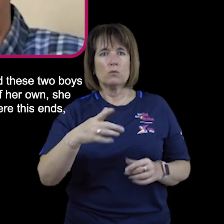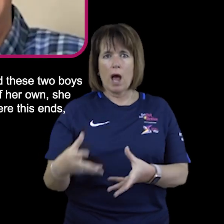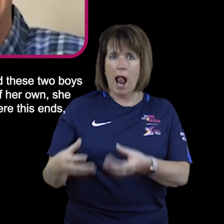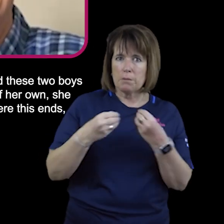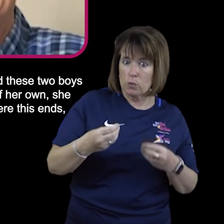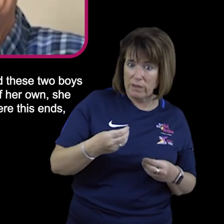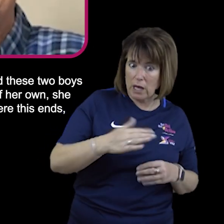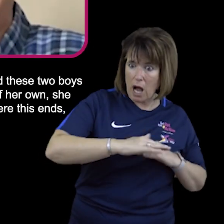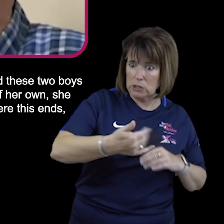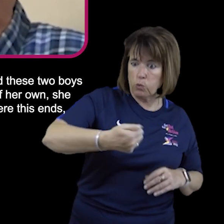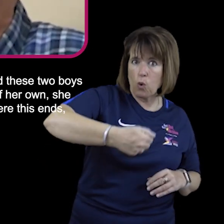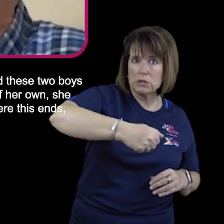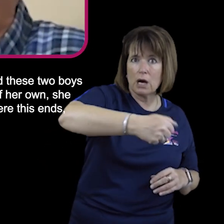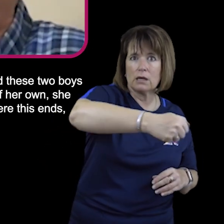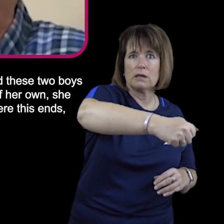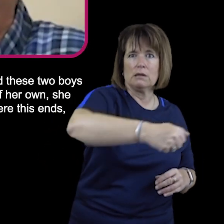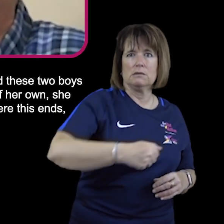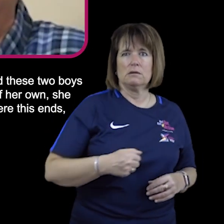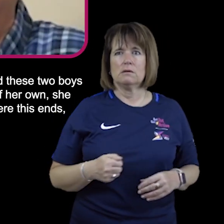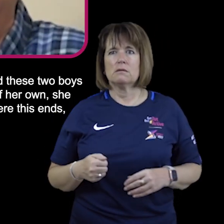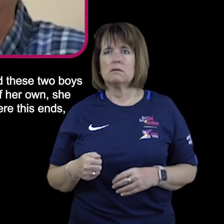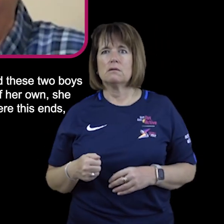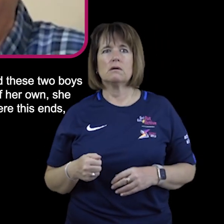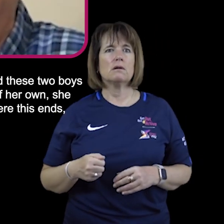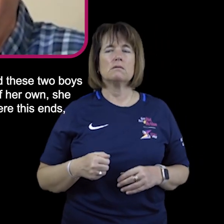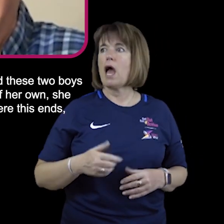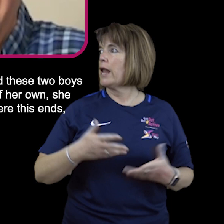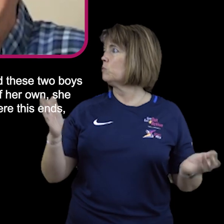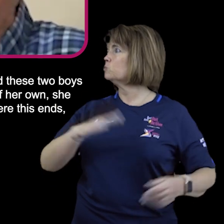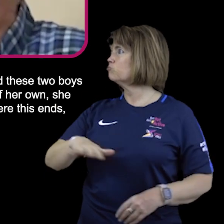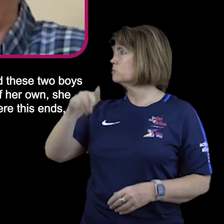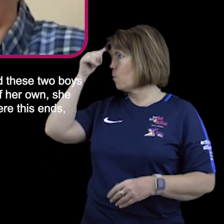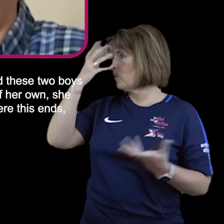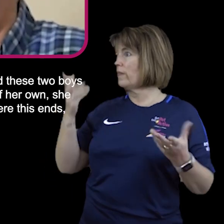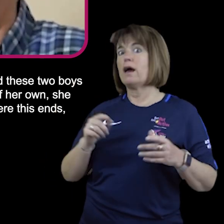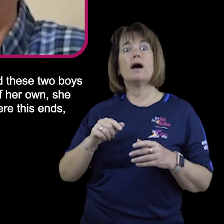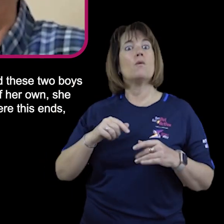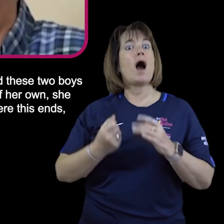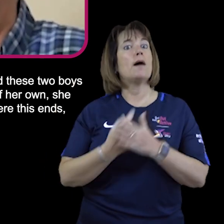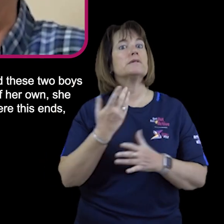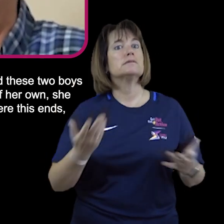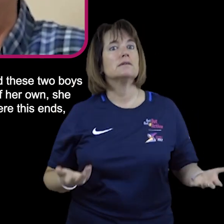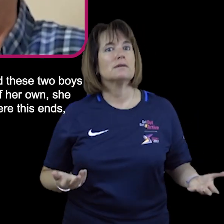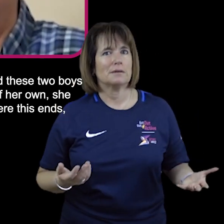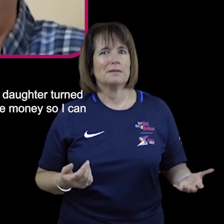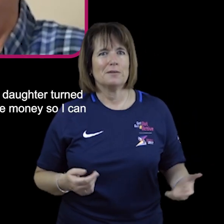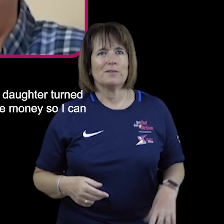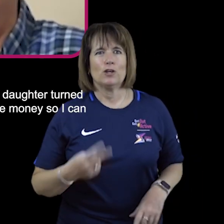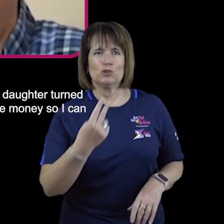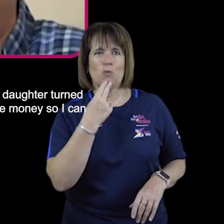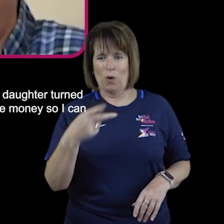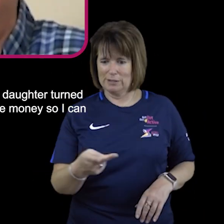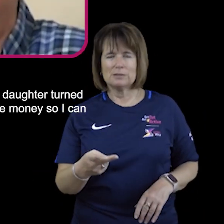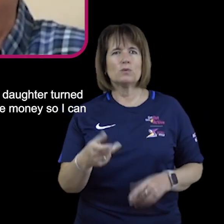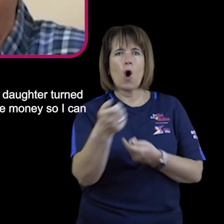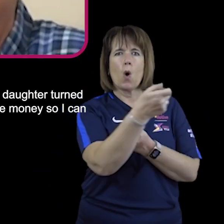said, "Would you like to help me water the garden?" And anybody who's got kids knows where this ends, don't you? You've got 2 boys with